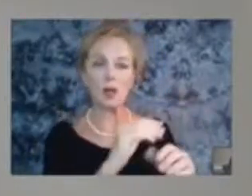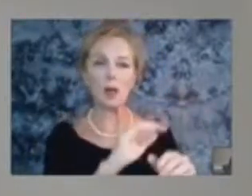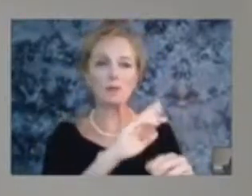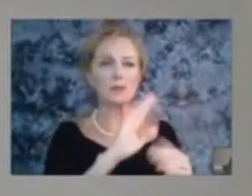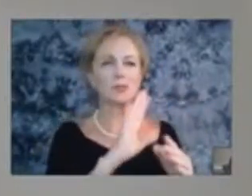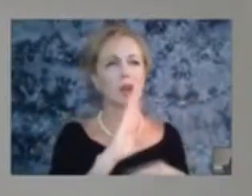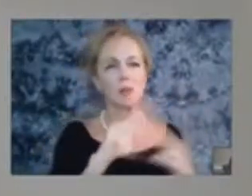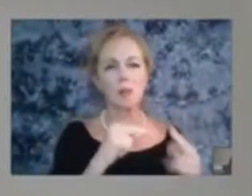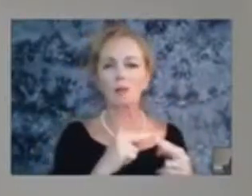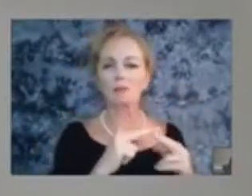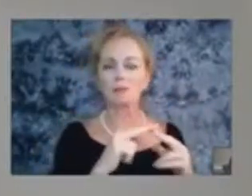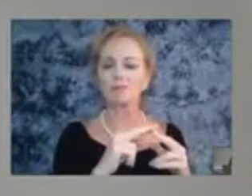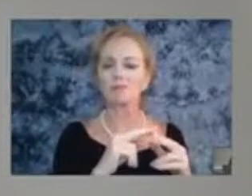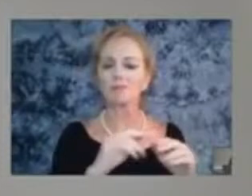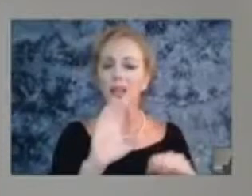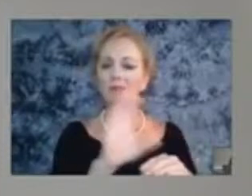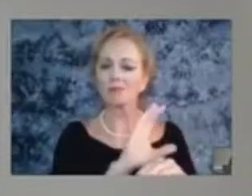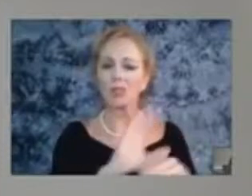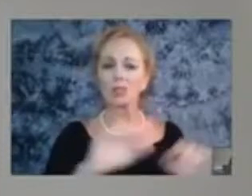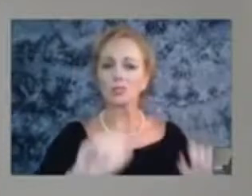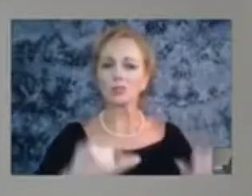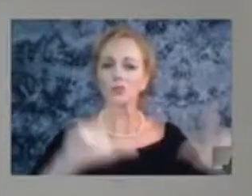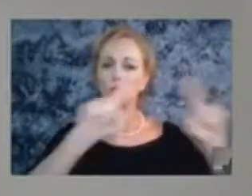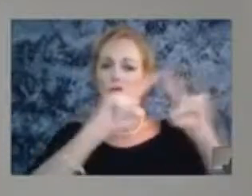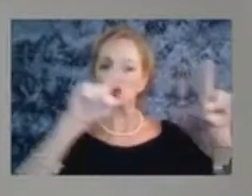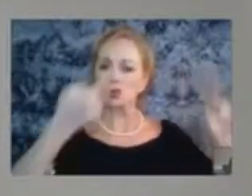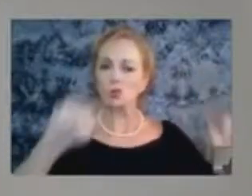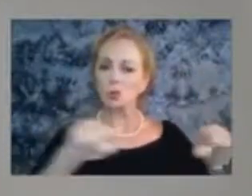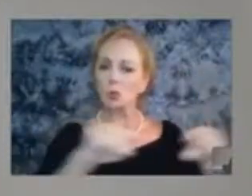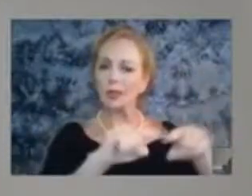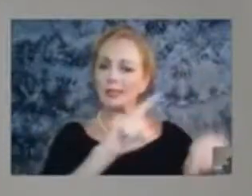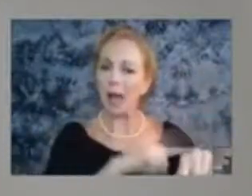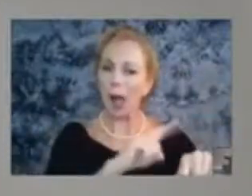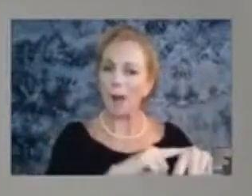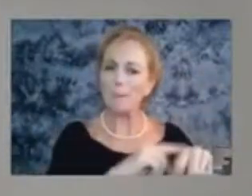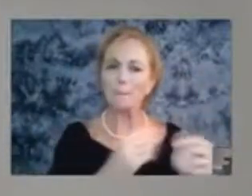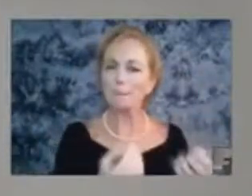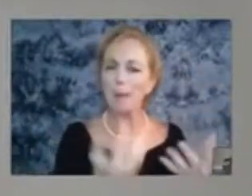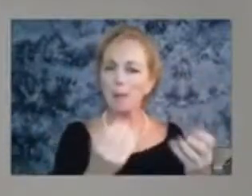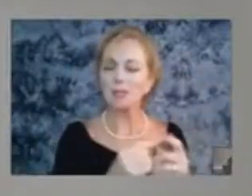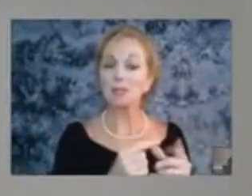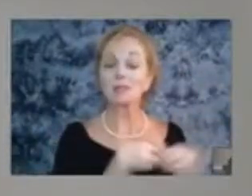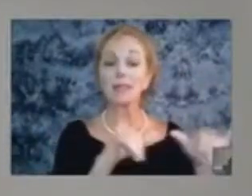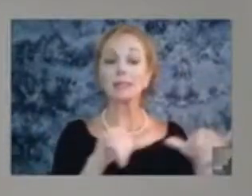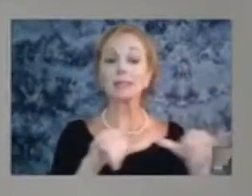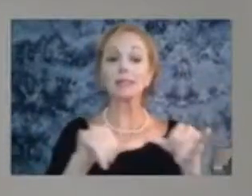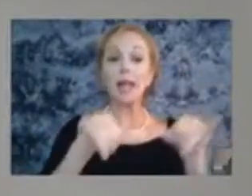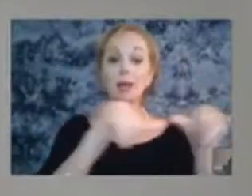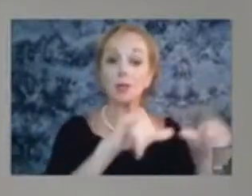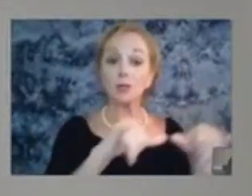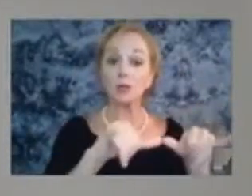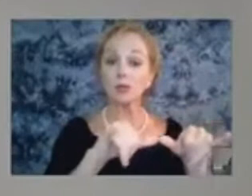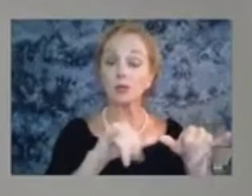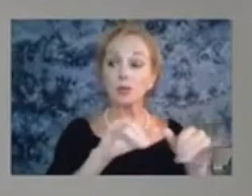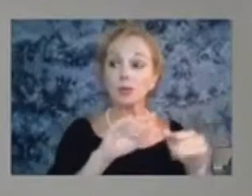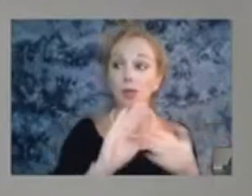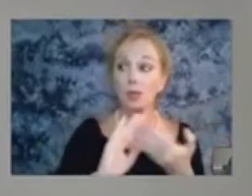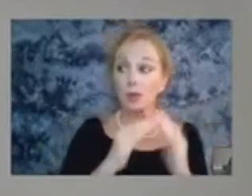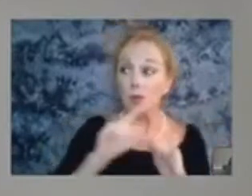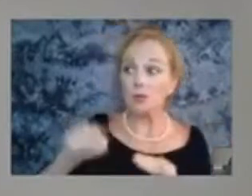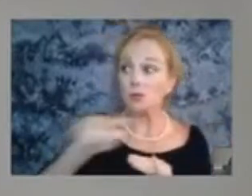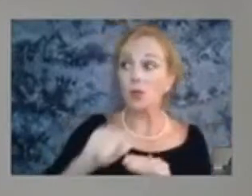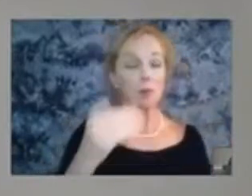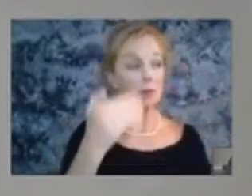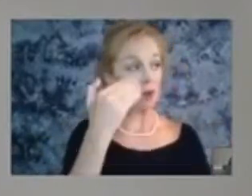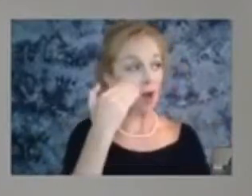Again, I just want to state that we will be publishing a standard to our community, so they can acknowledge what that expectation is across